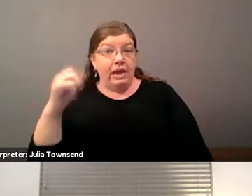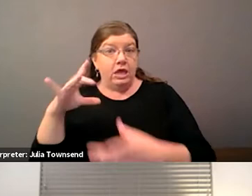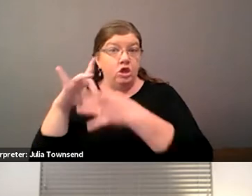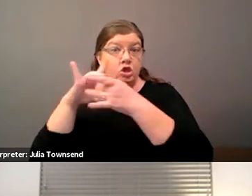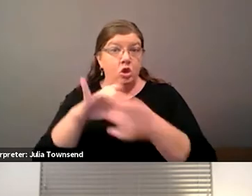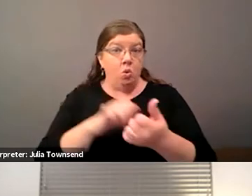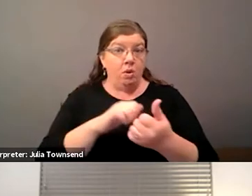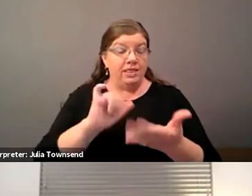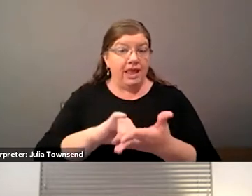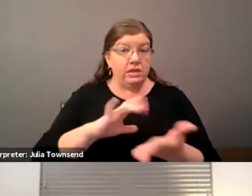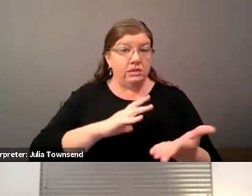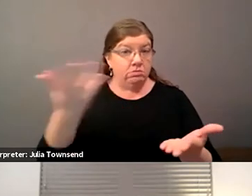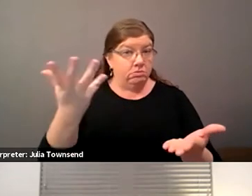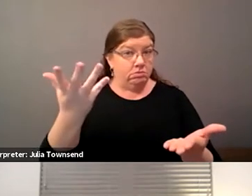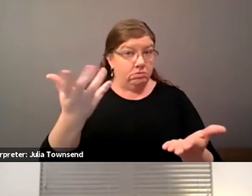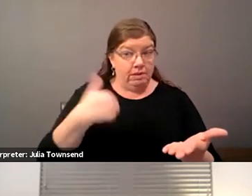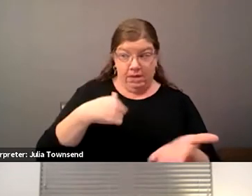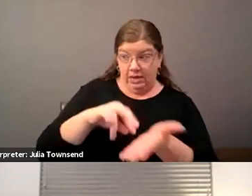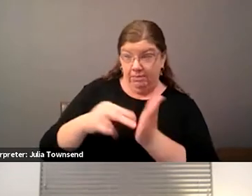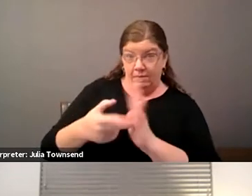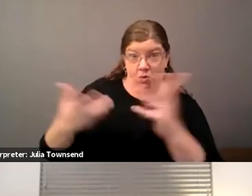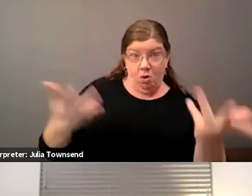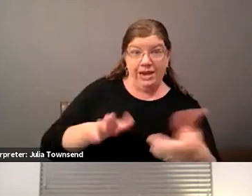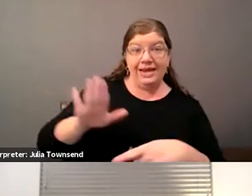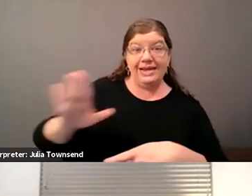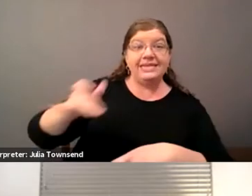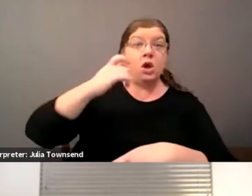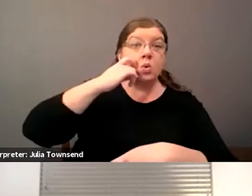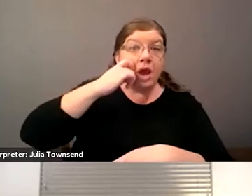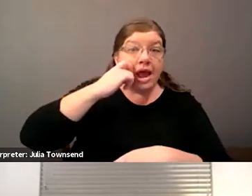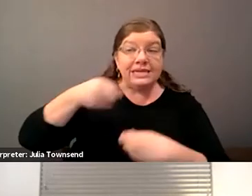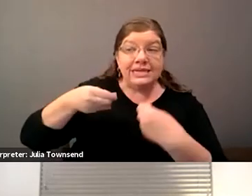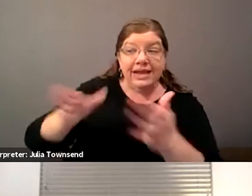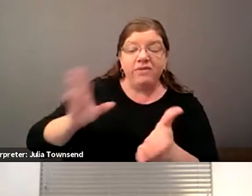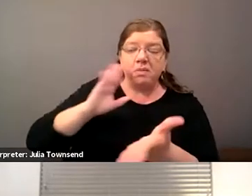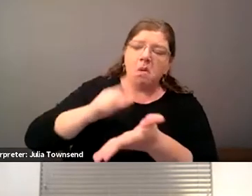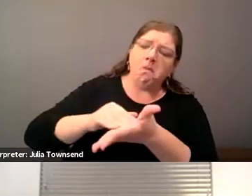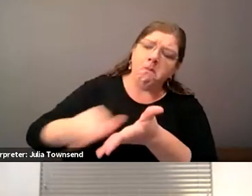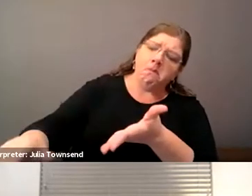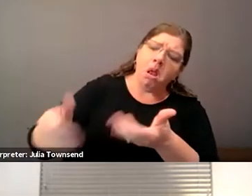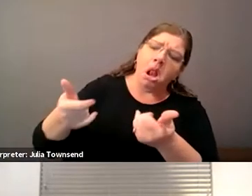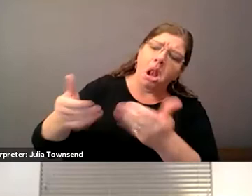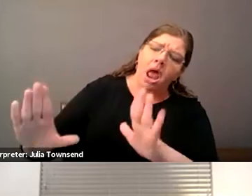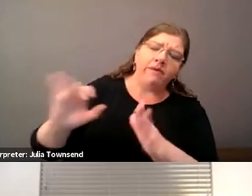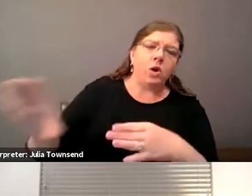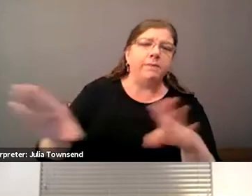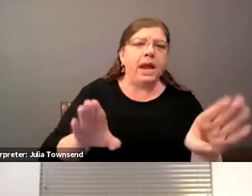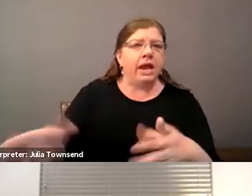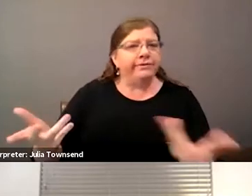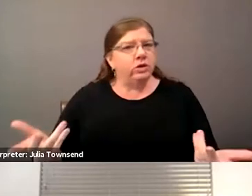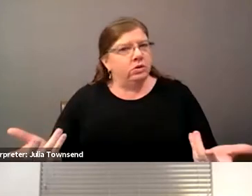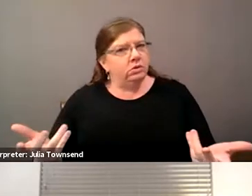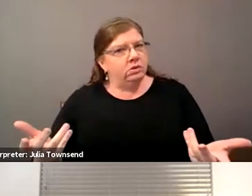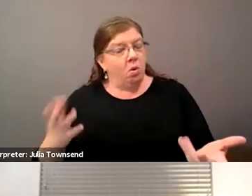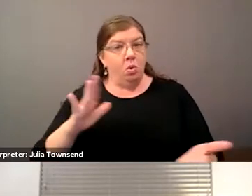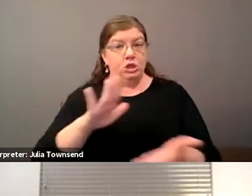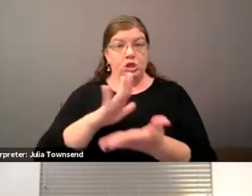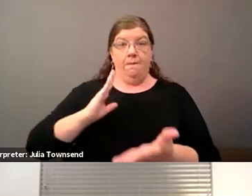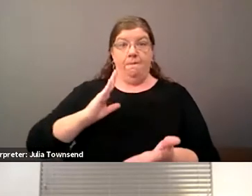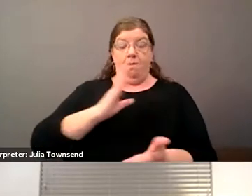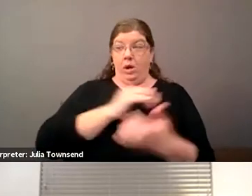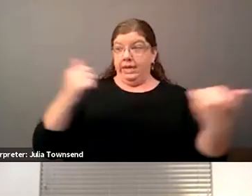outrage what do i mean by that does his race give him a pass for this behavior was the board intimidated by